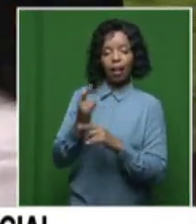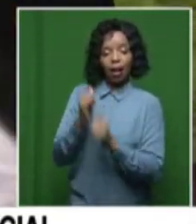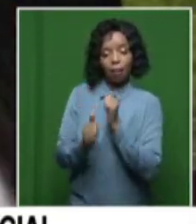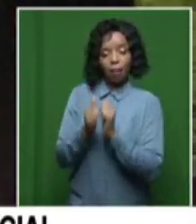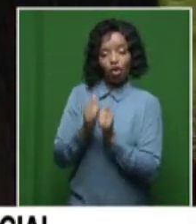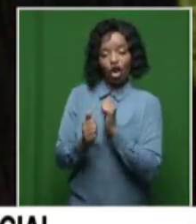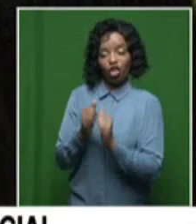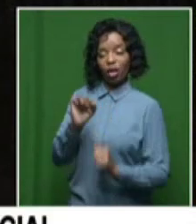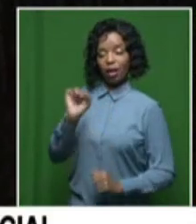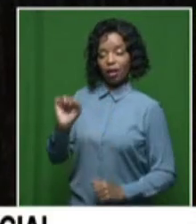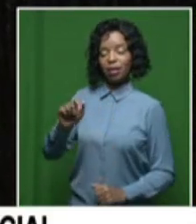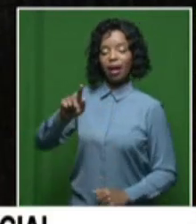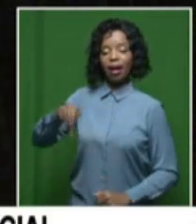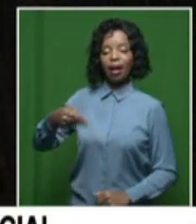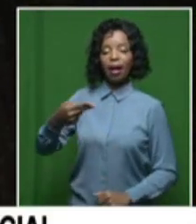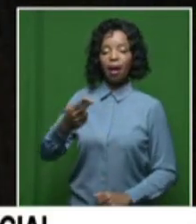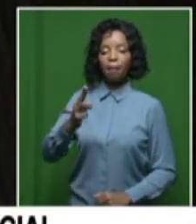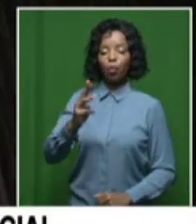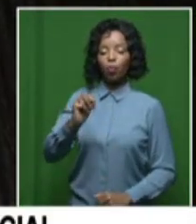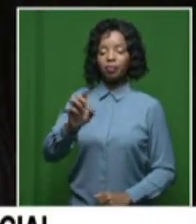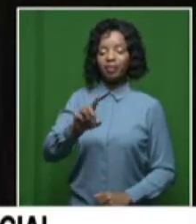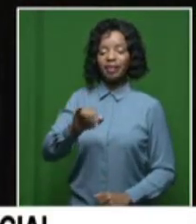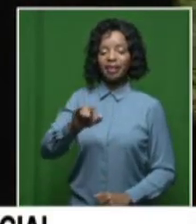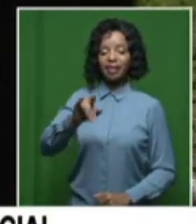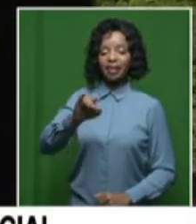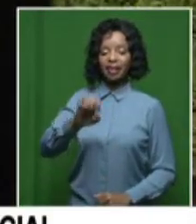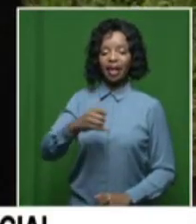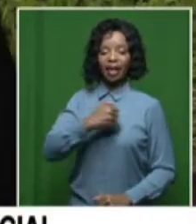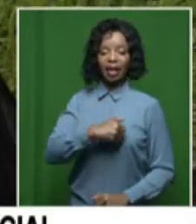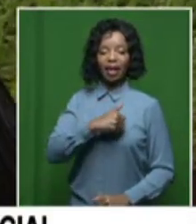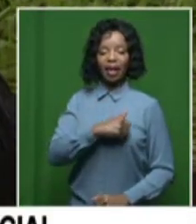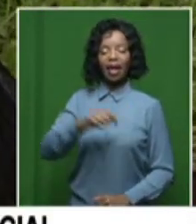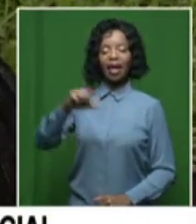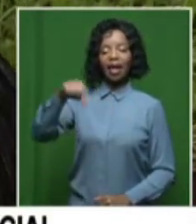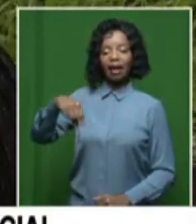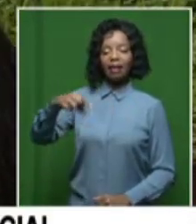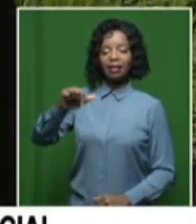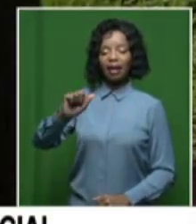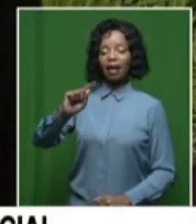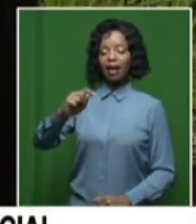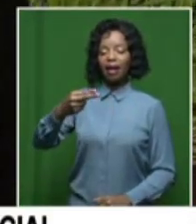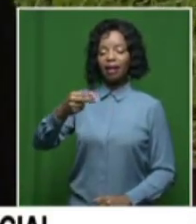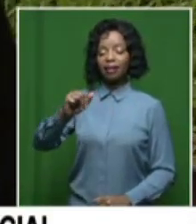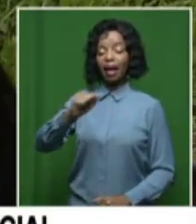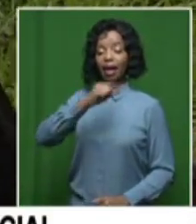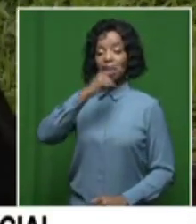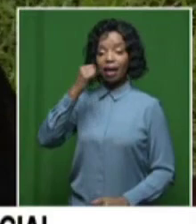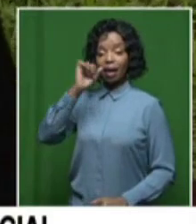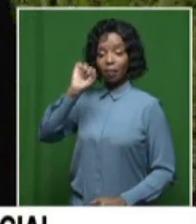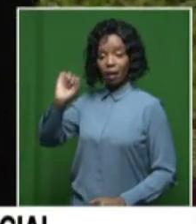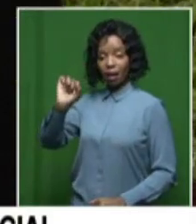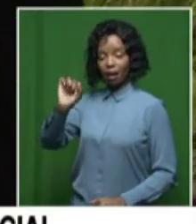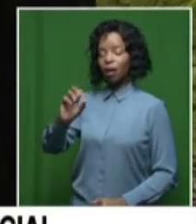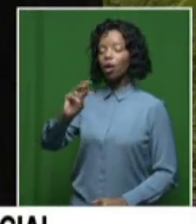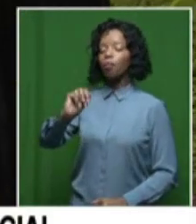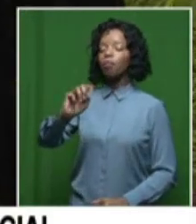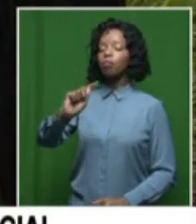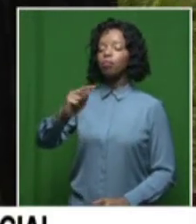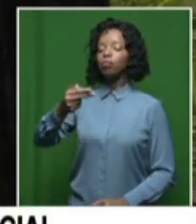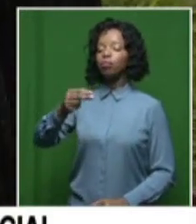Phumzile Qatha, and he joins me now. It's Mthokozisi Manqele. But Mthokozisi, siyabonga kakhulu futhi ngesikhathi